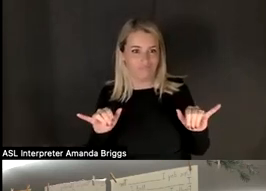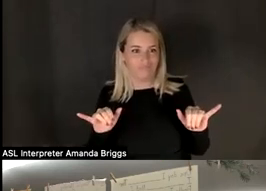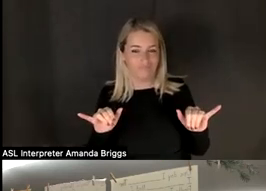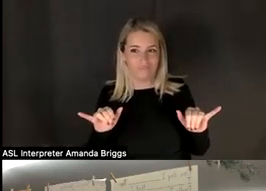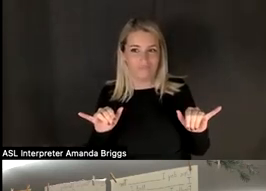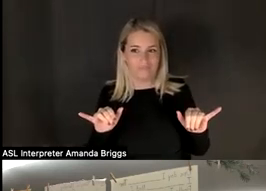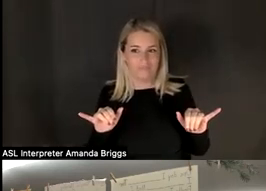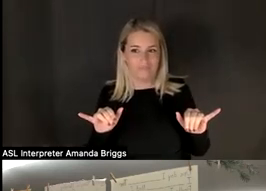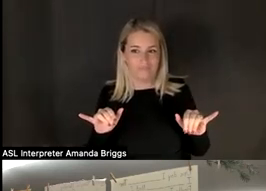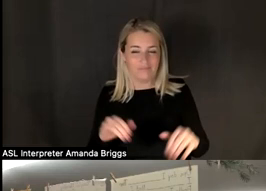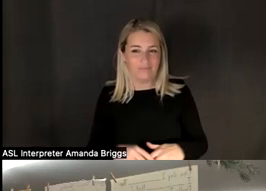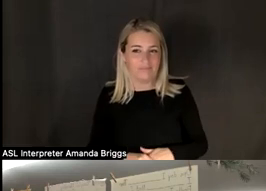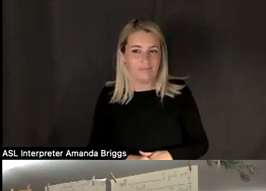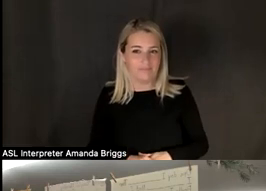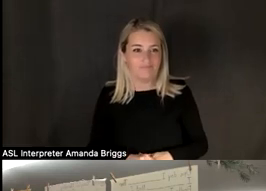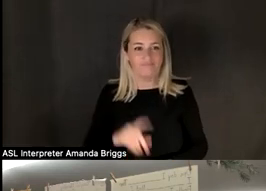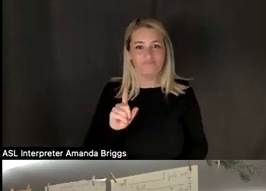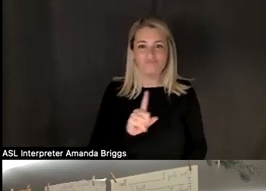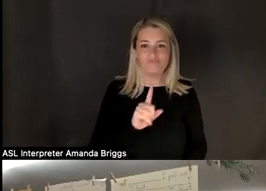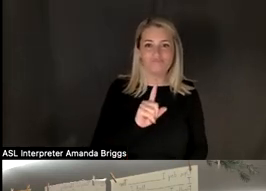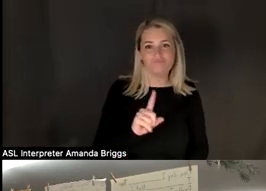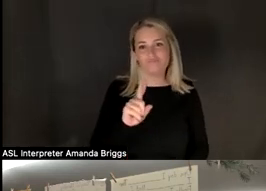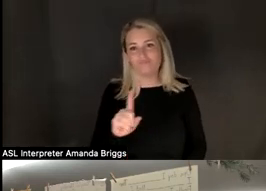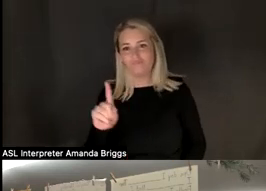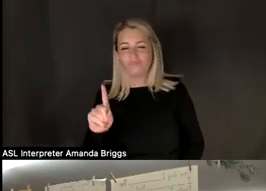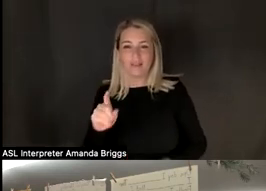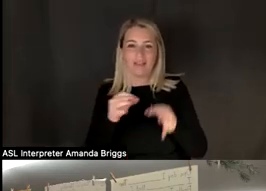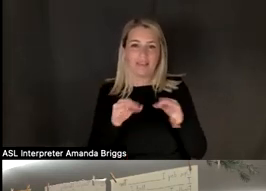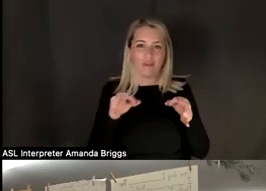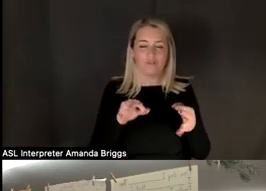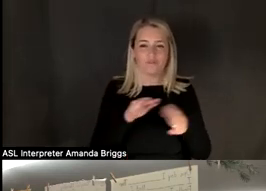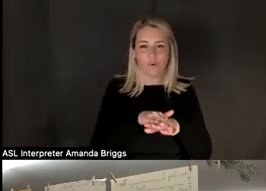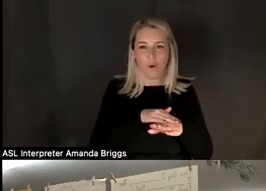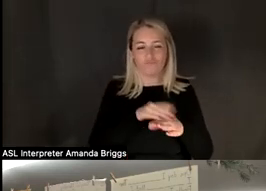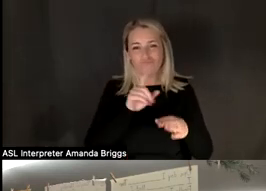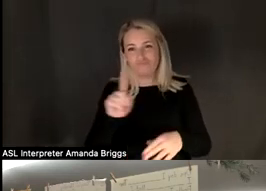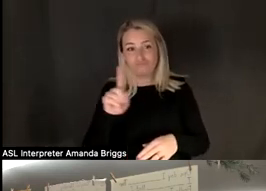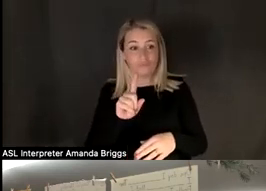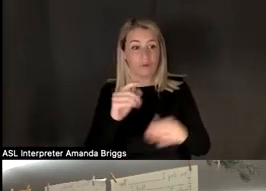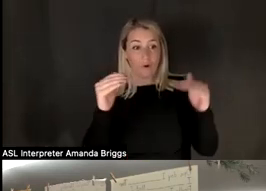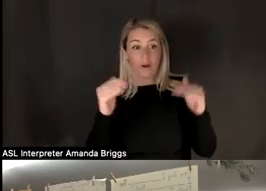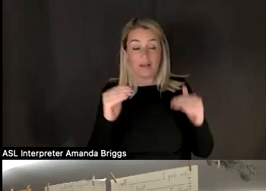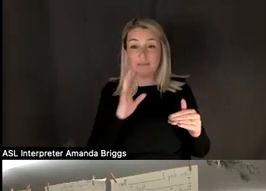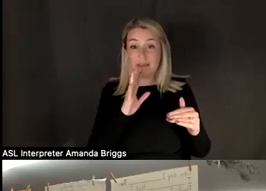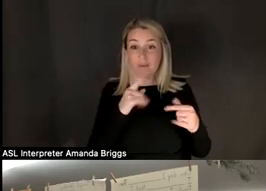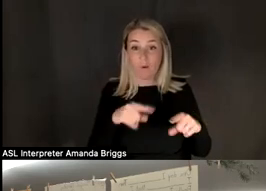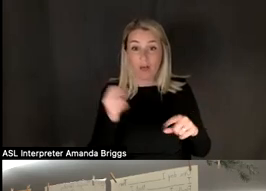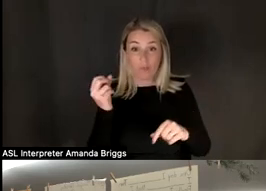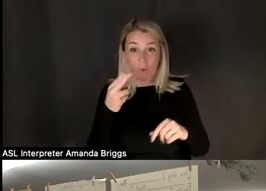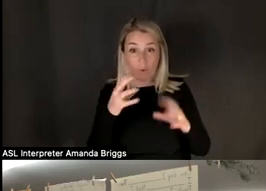I'm segmenting my language. Speaking while throwing a ball, articulation and movement at the